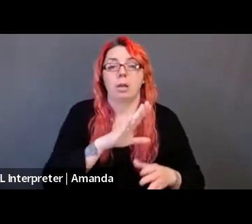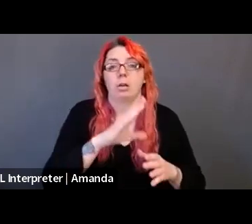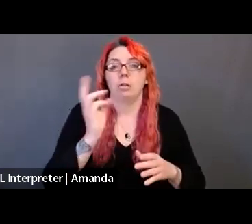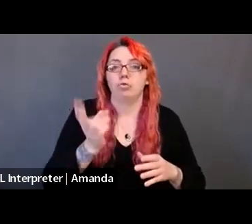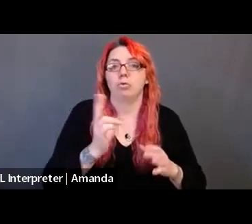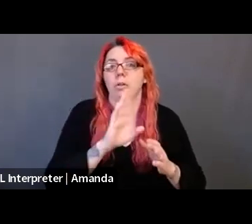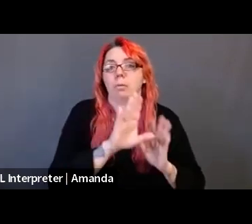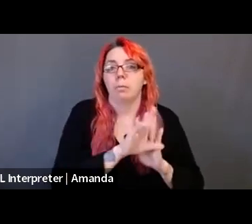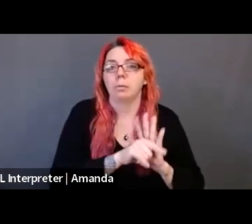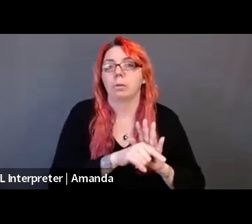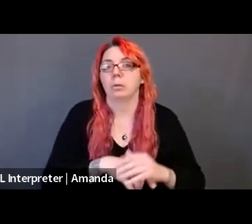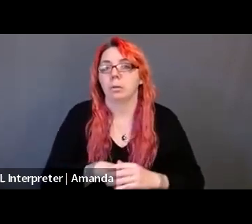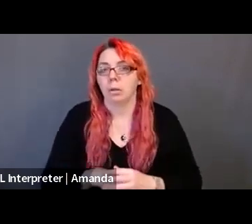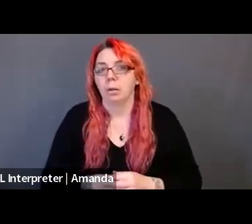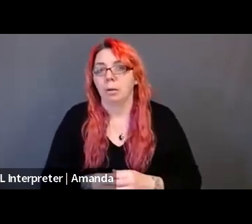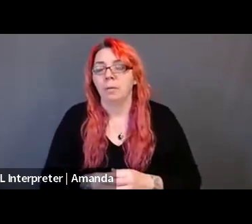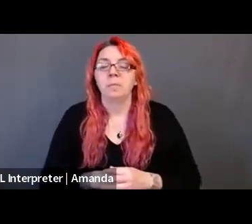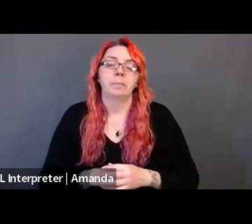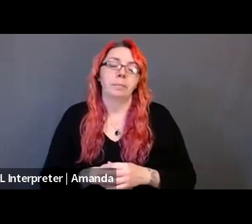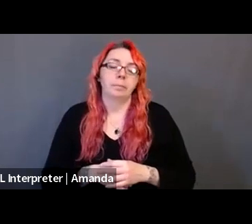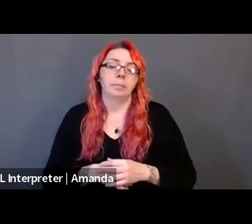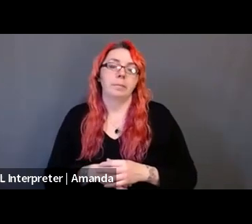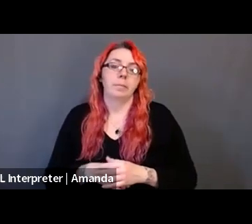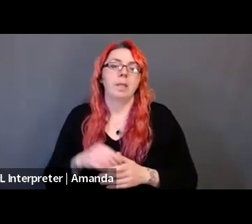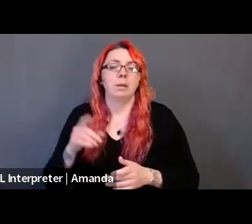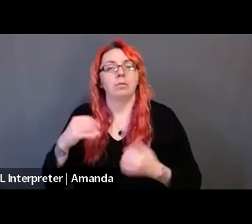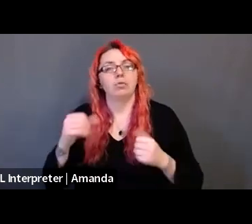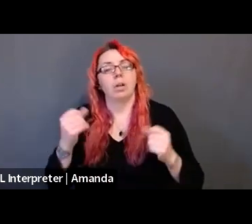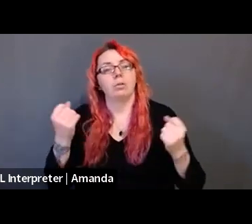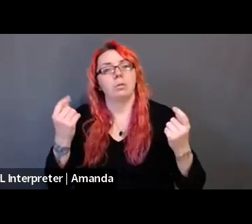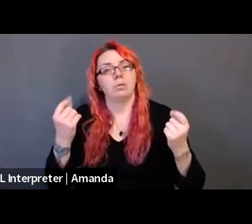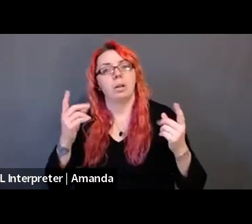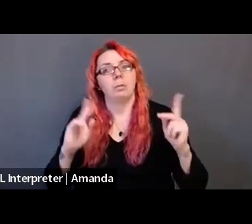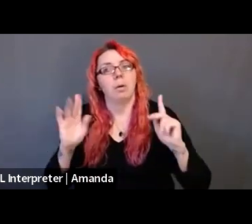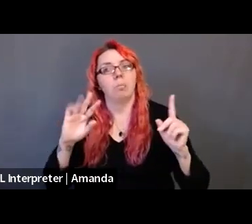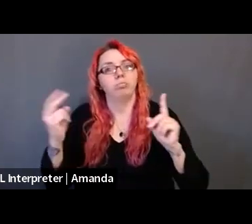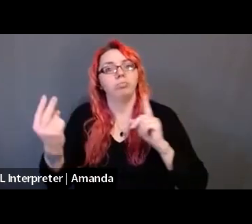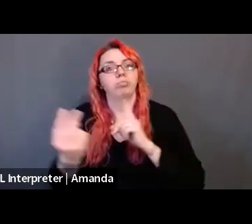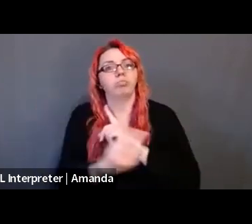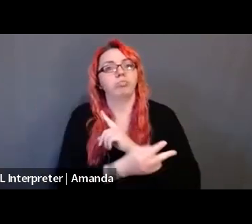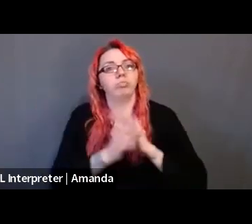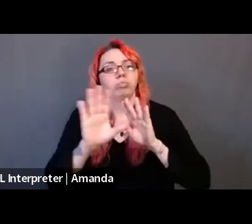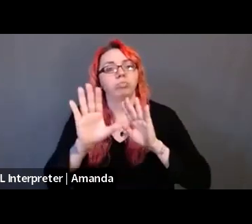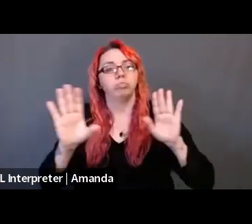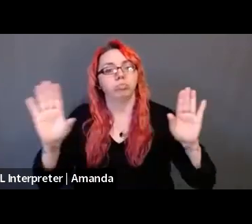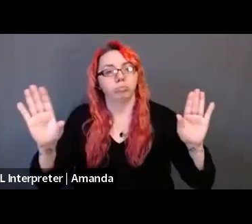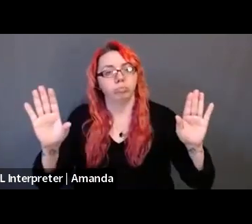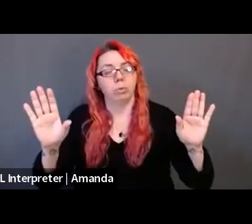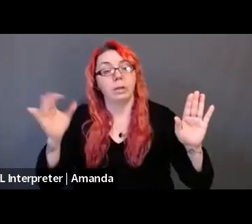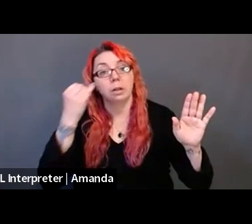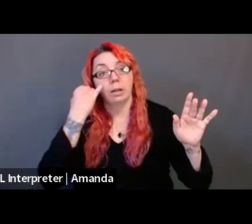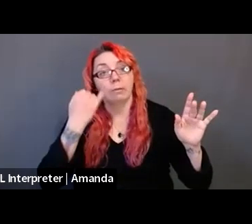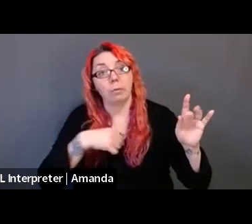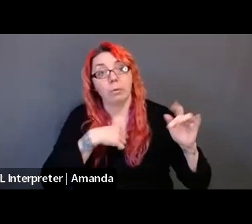about understanding that how this is all playing itself out. And so then that second bullet point is really about how do we then have a stance